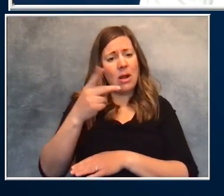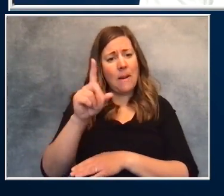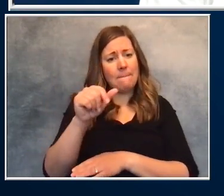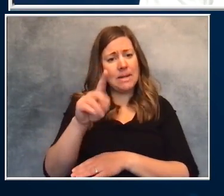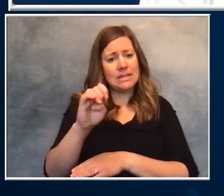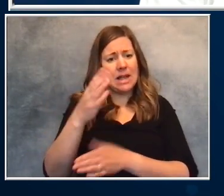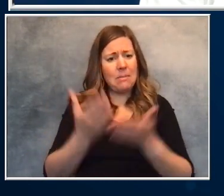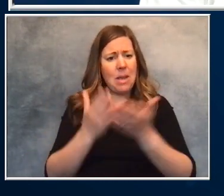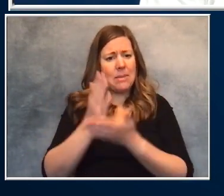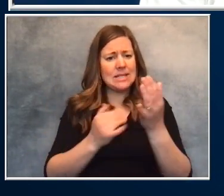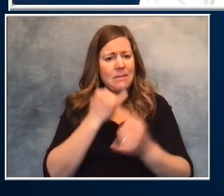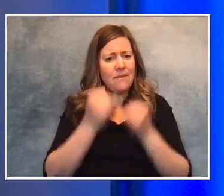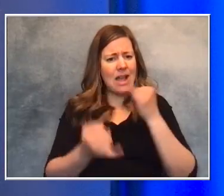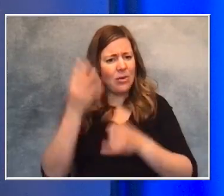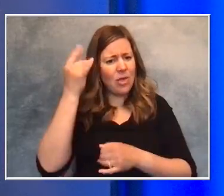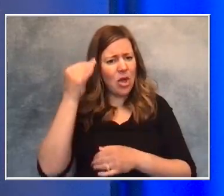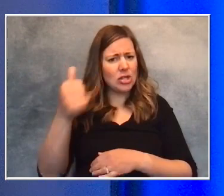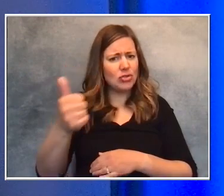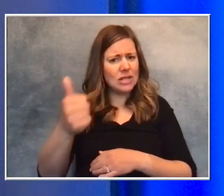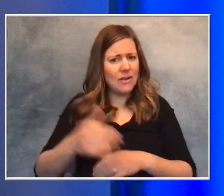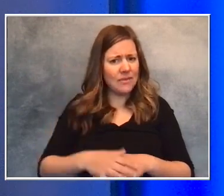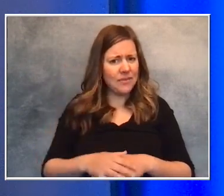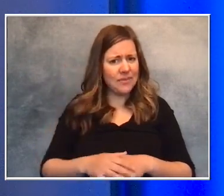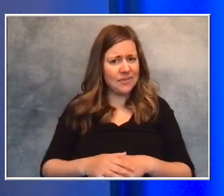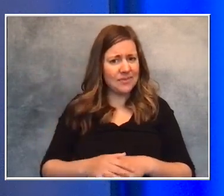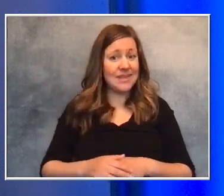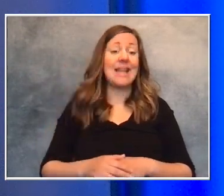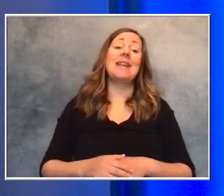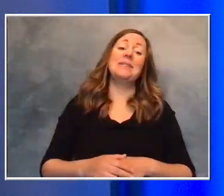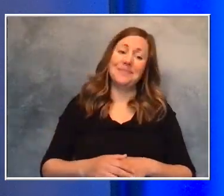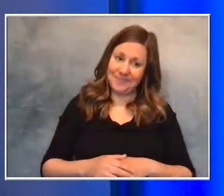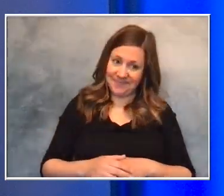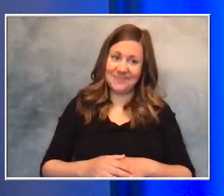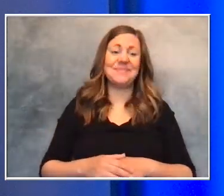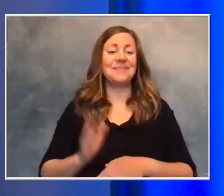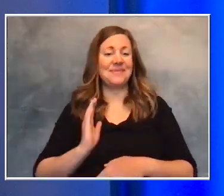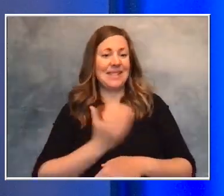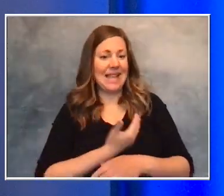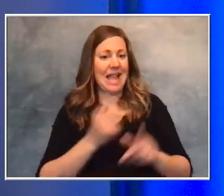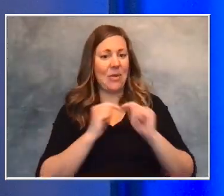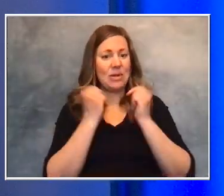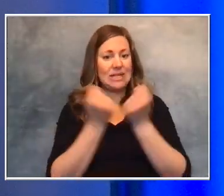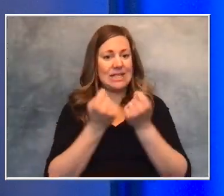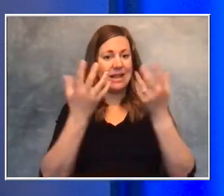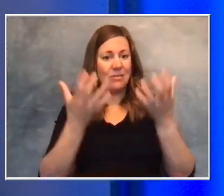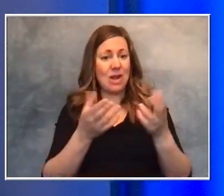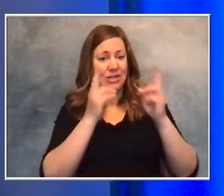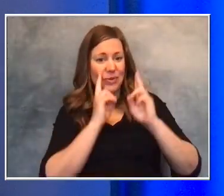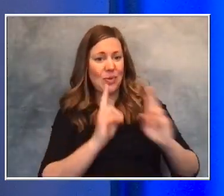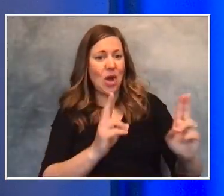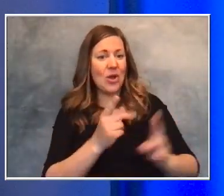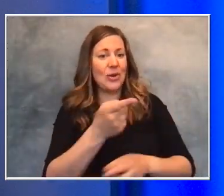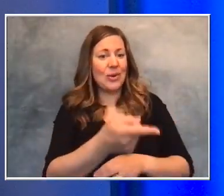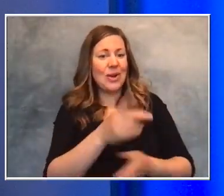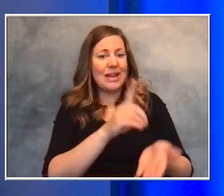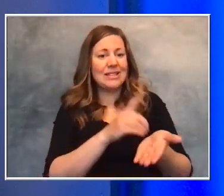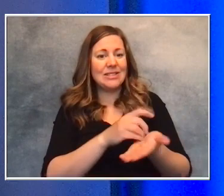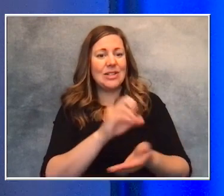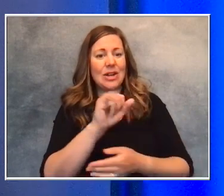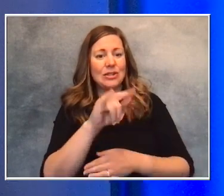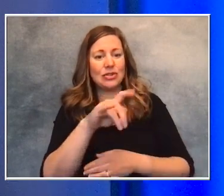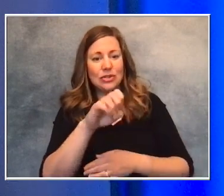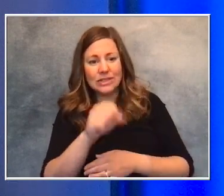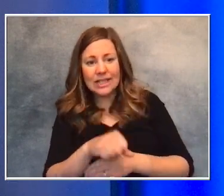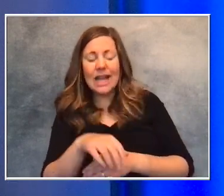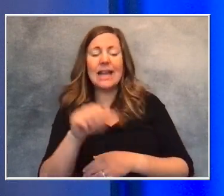thoughts yourself. I do. Yes, our team wanted to honor you, Dr. Stites, Dr. Hawkinson, the